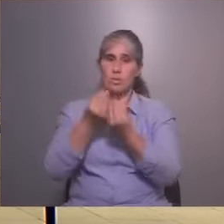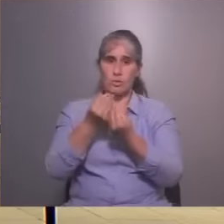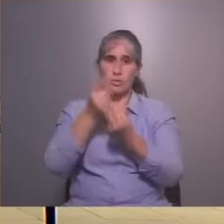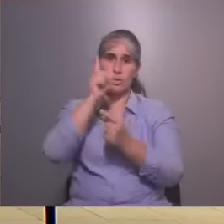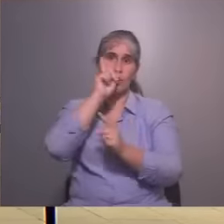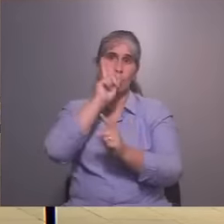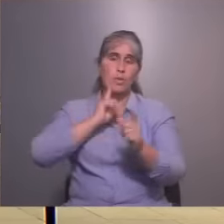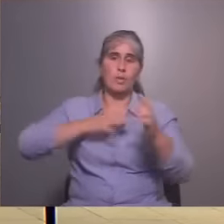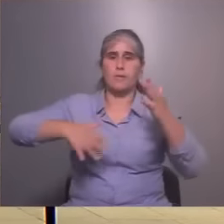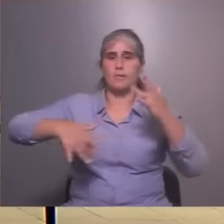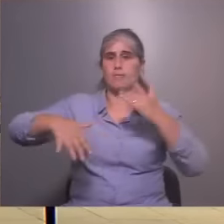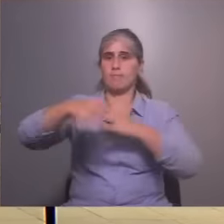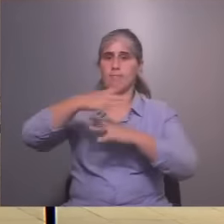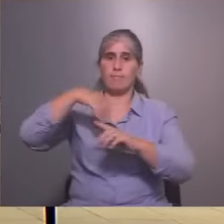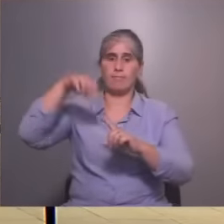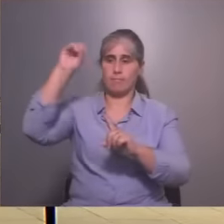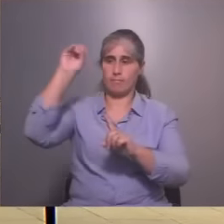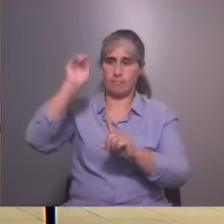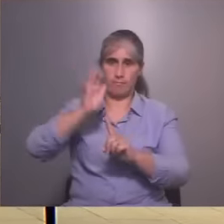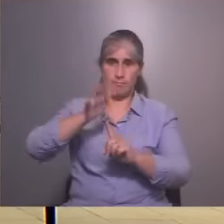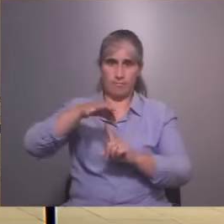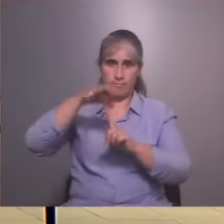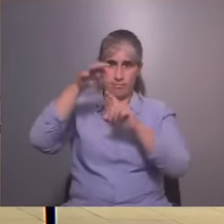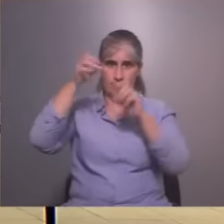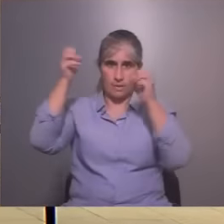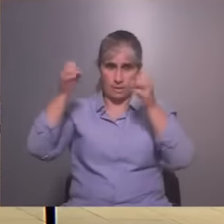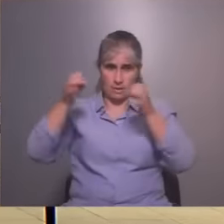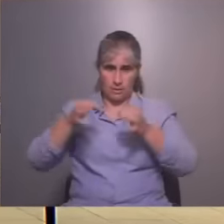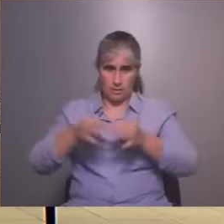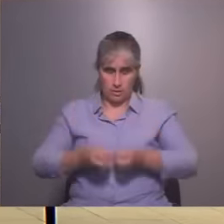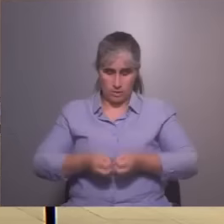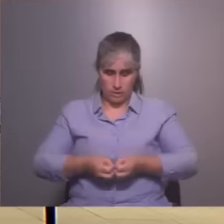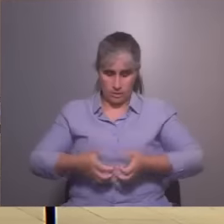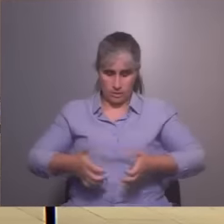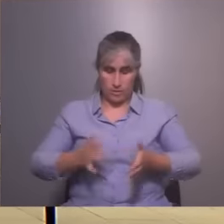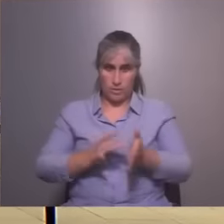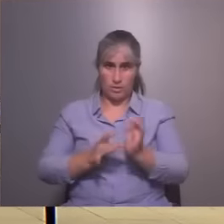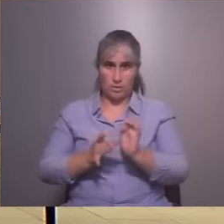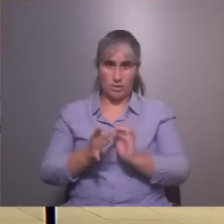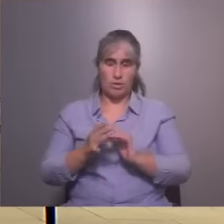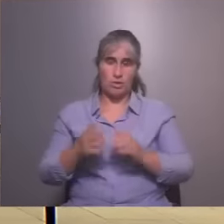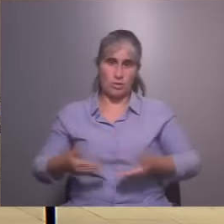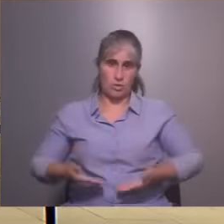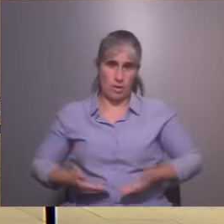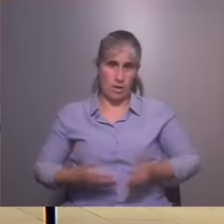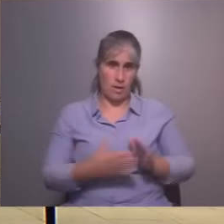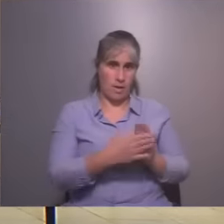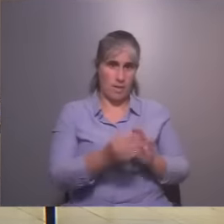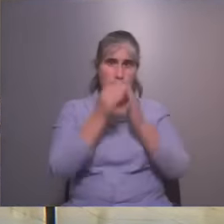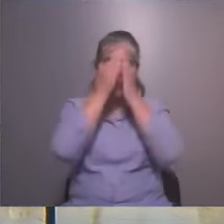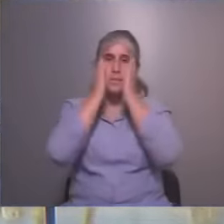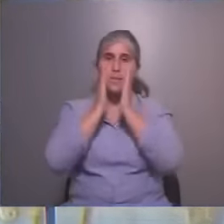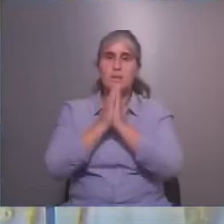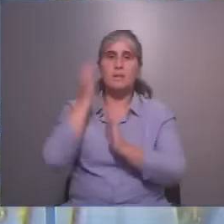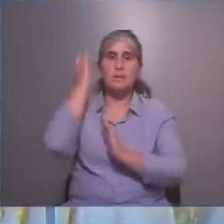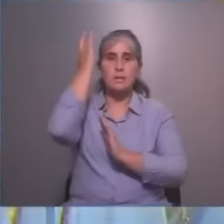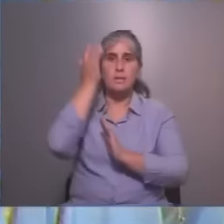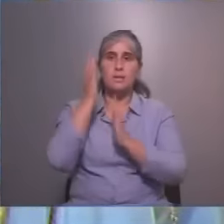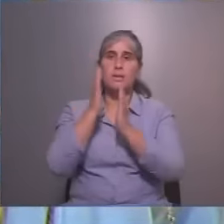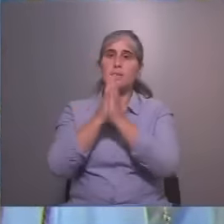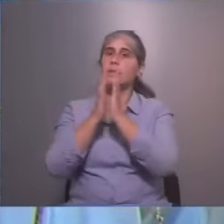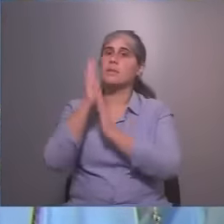Hail Mary, full of grace, the Lord is with thee. Blessed art thou among women,